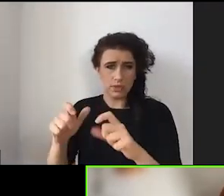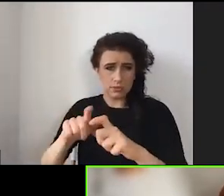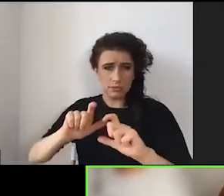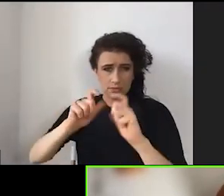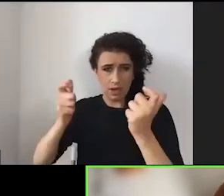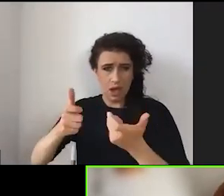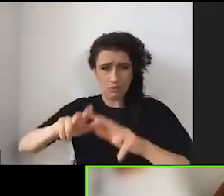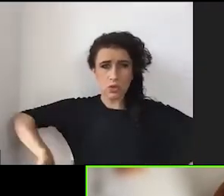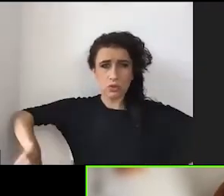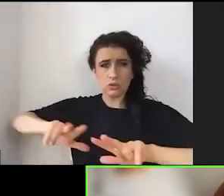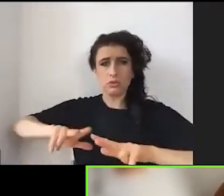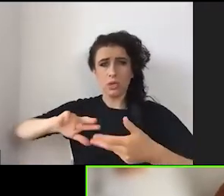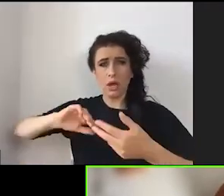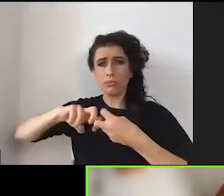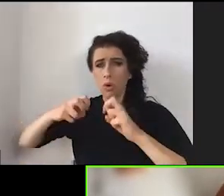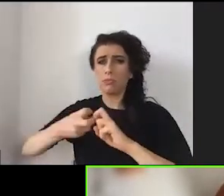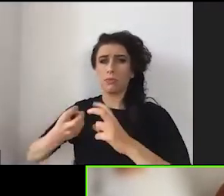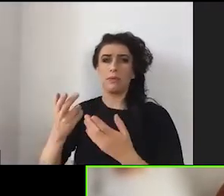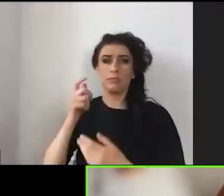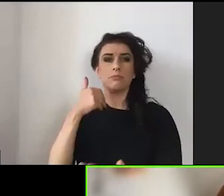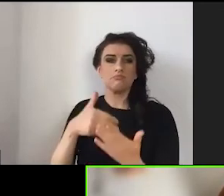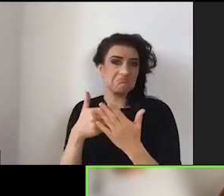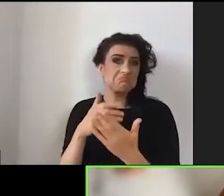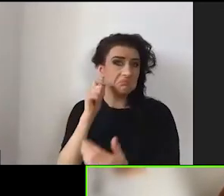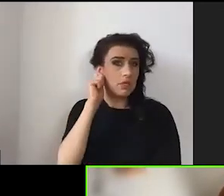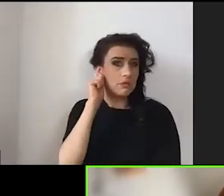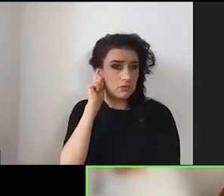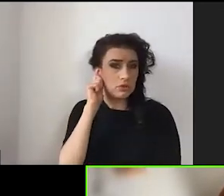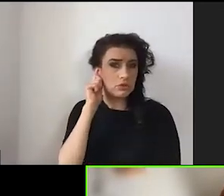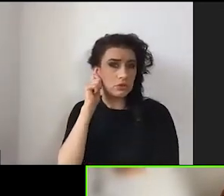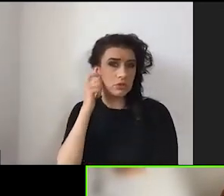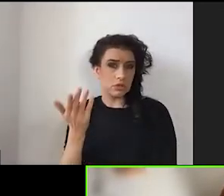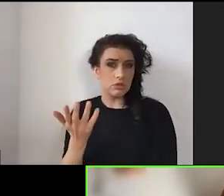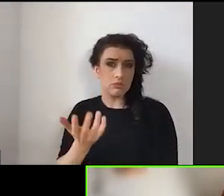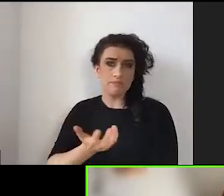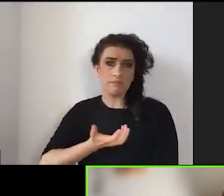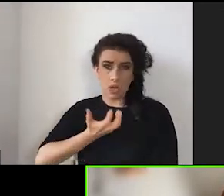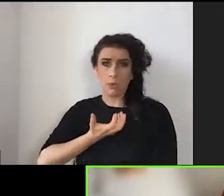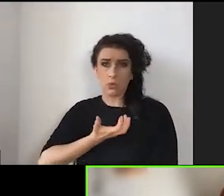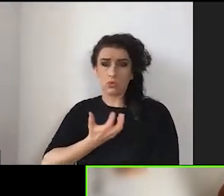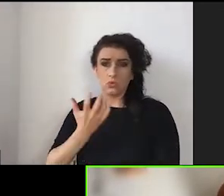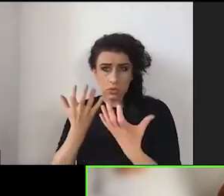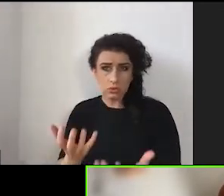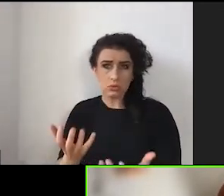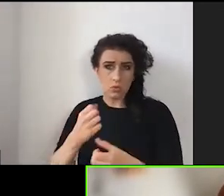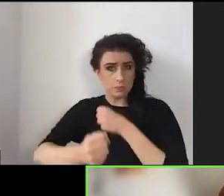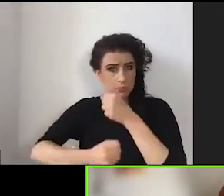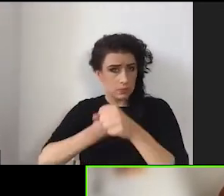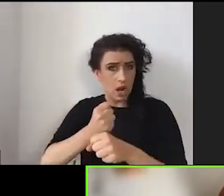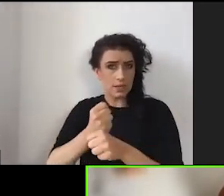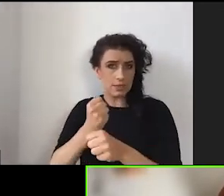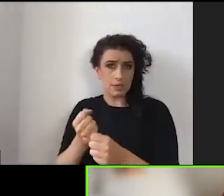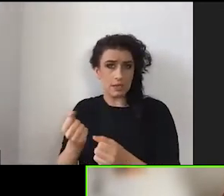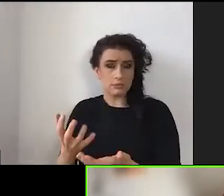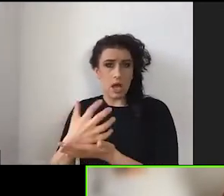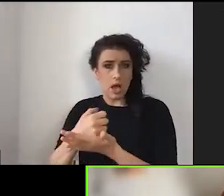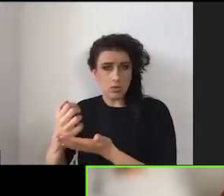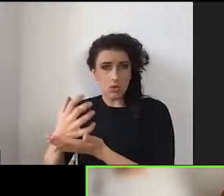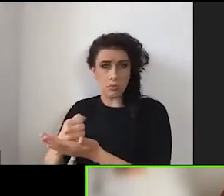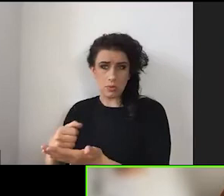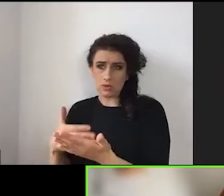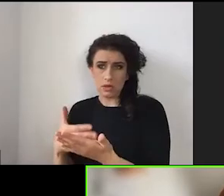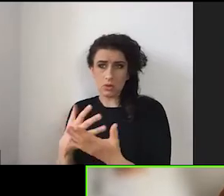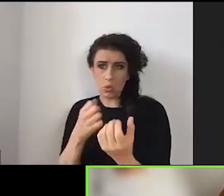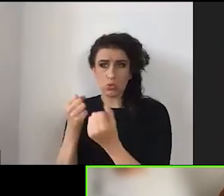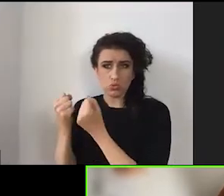cousins. And we've gone through these 25 families to ask how they were, because we wanted to go to follow up on